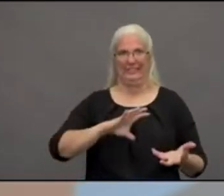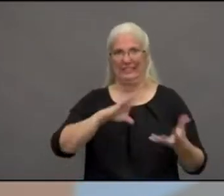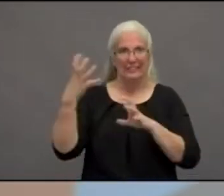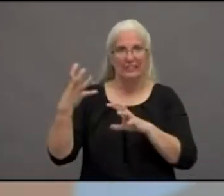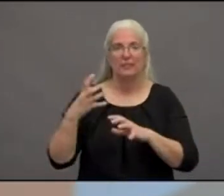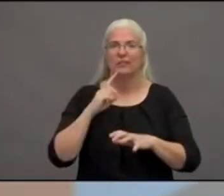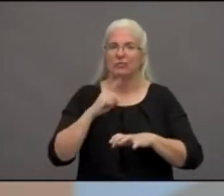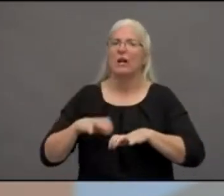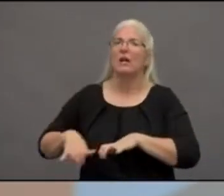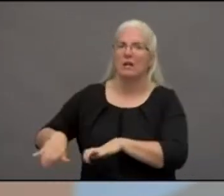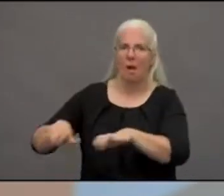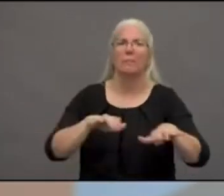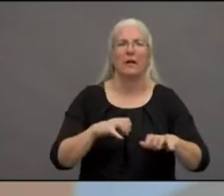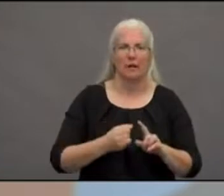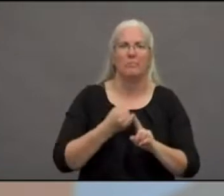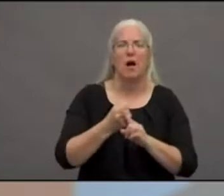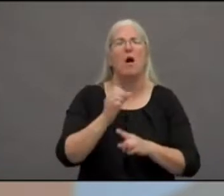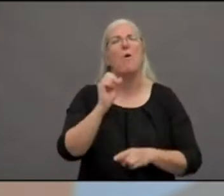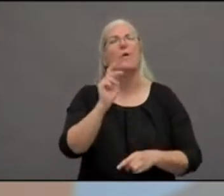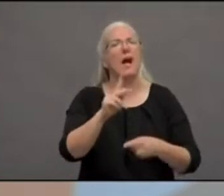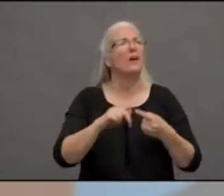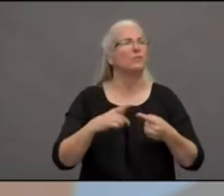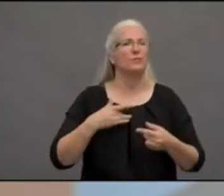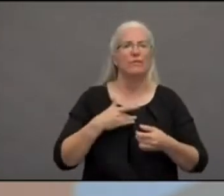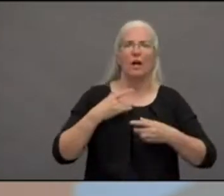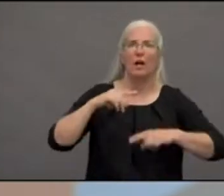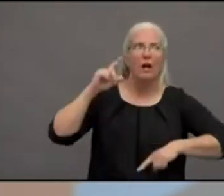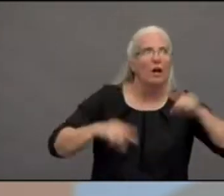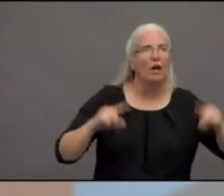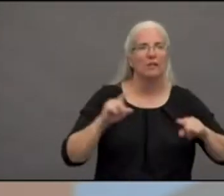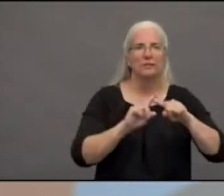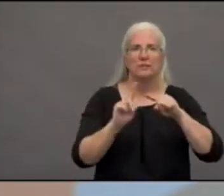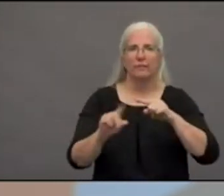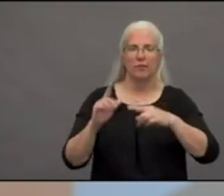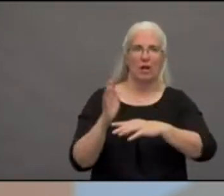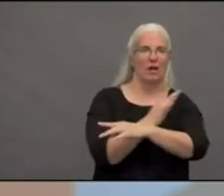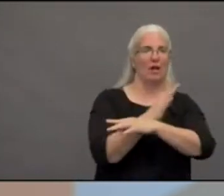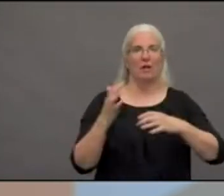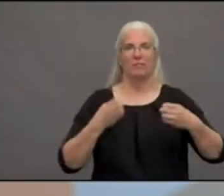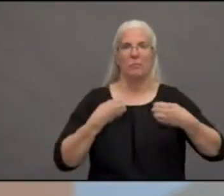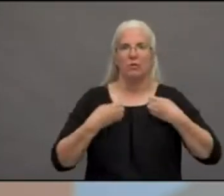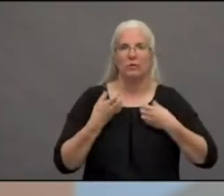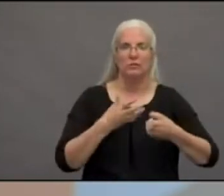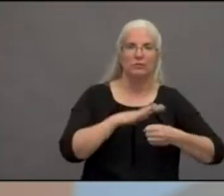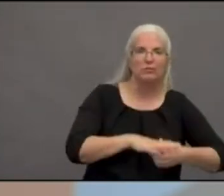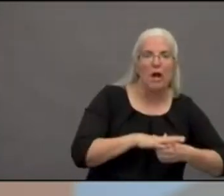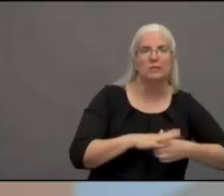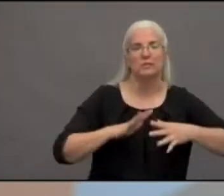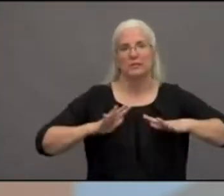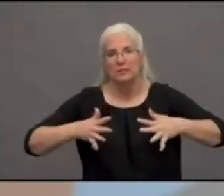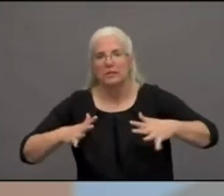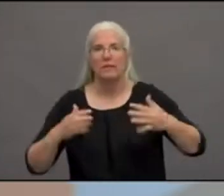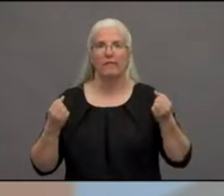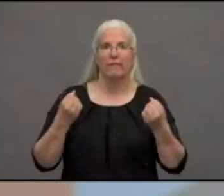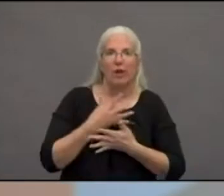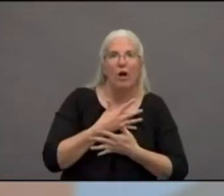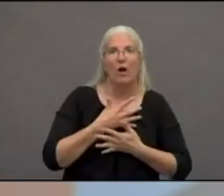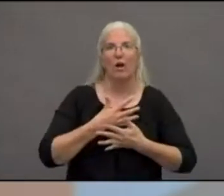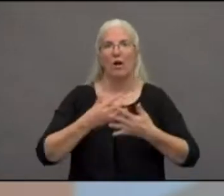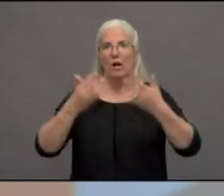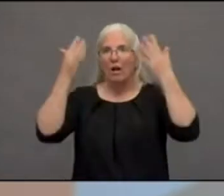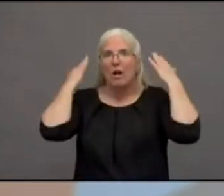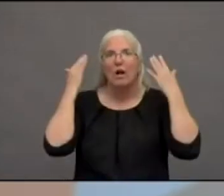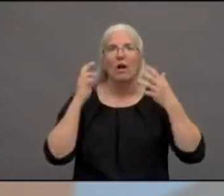to be feeling a whole range of feelings, from anxiety and fear to hopelessness and even frustration and